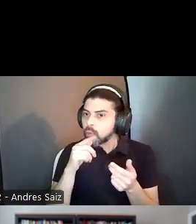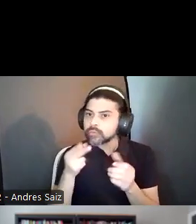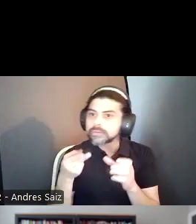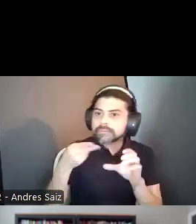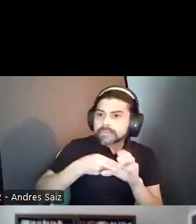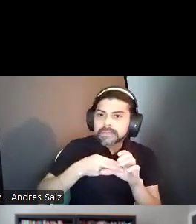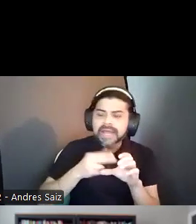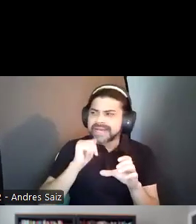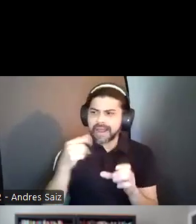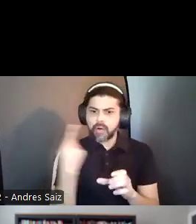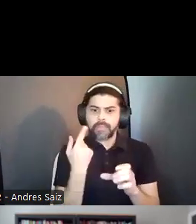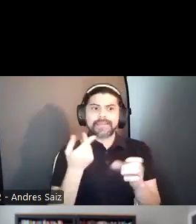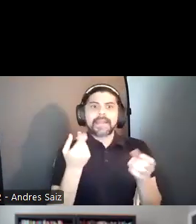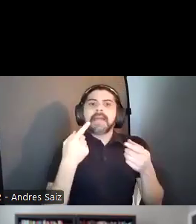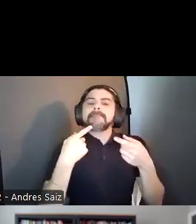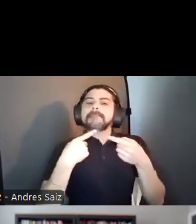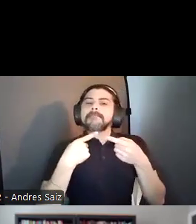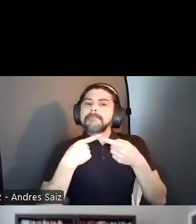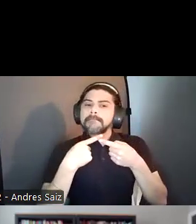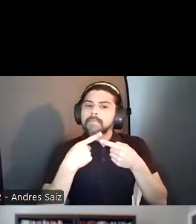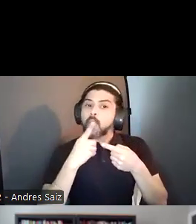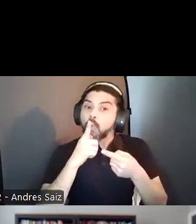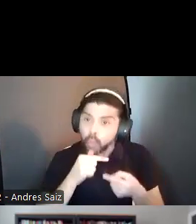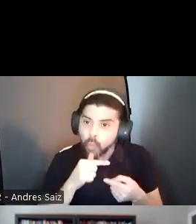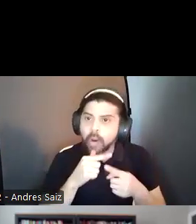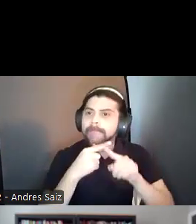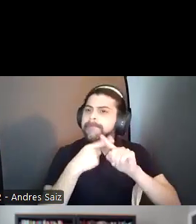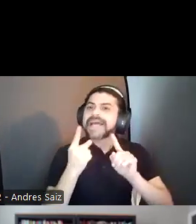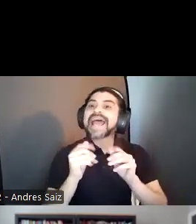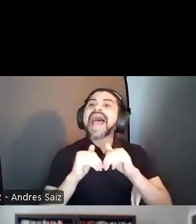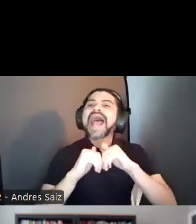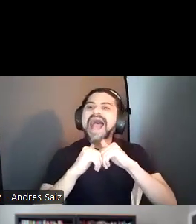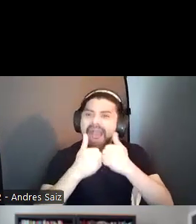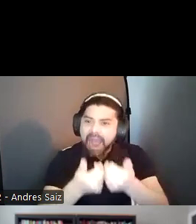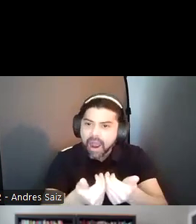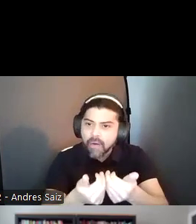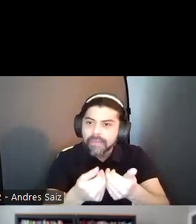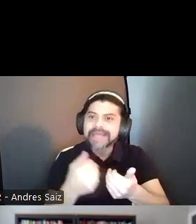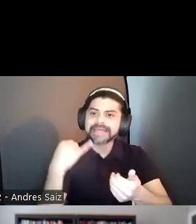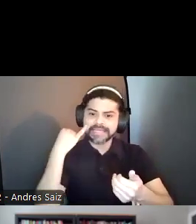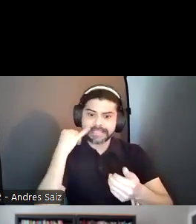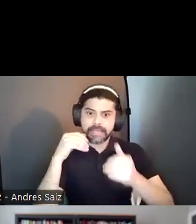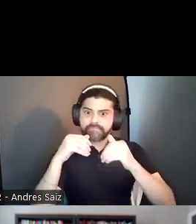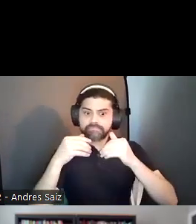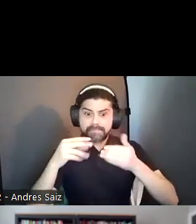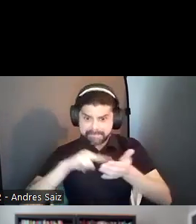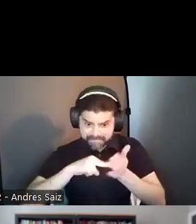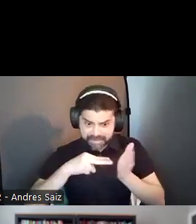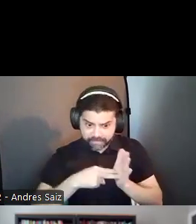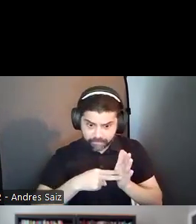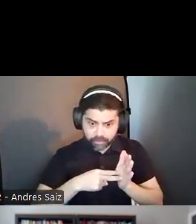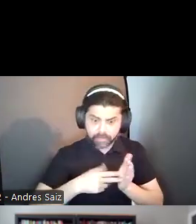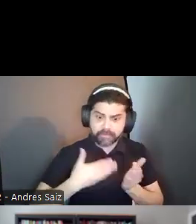is it happening? Is it broad and meaningful and accessible? And how is the input being gained